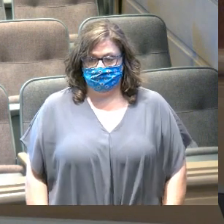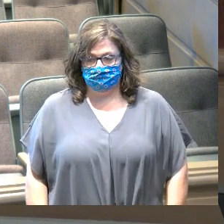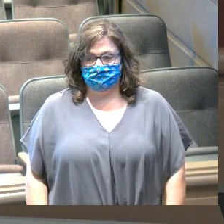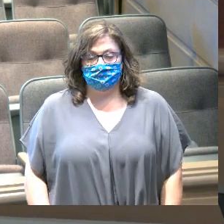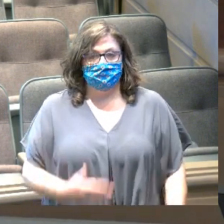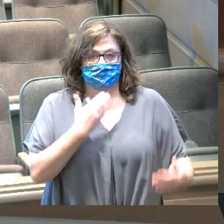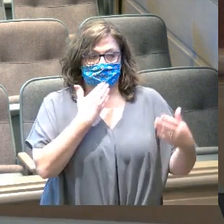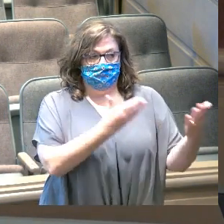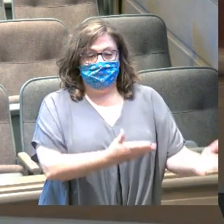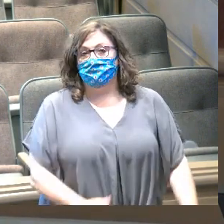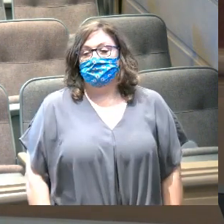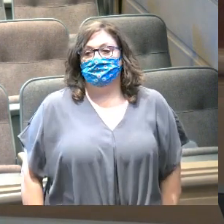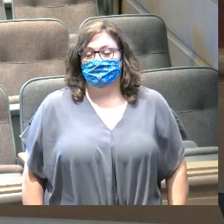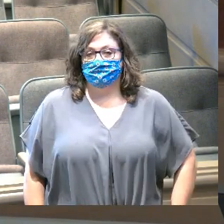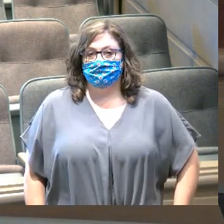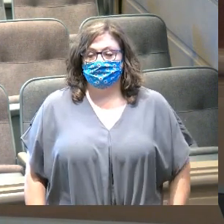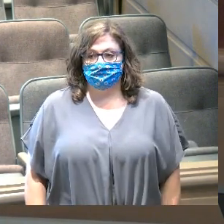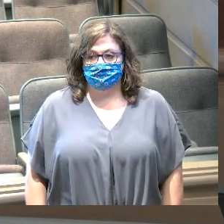Thank you, Chief.